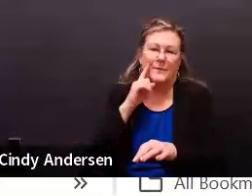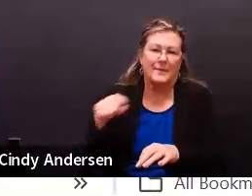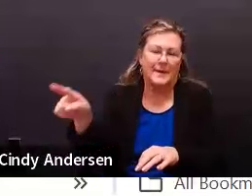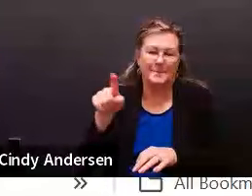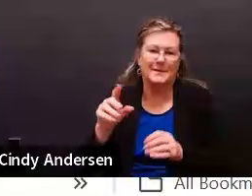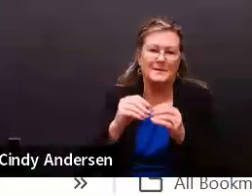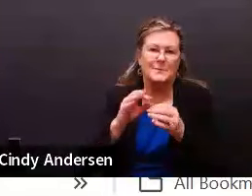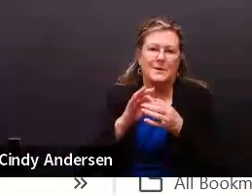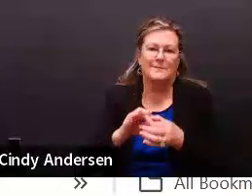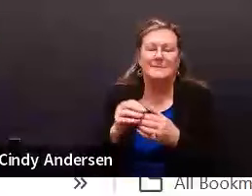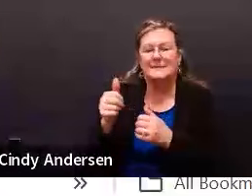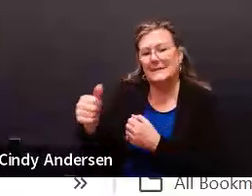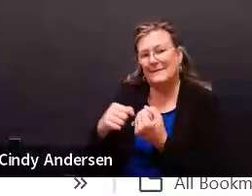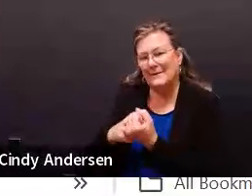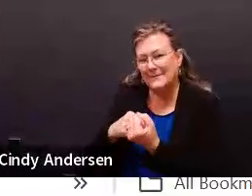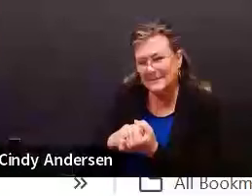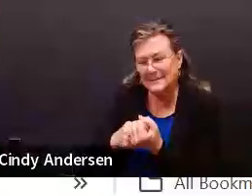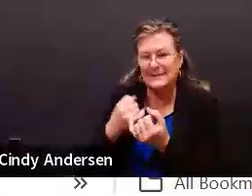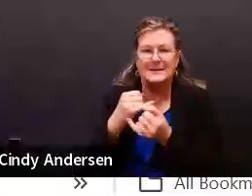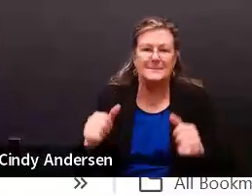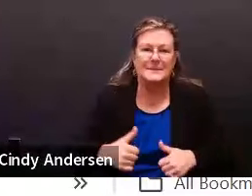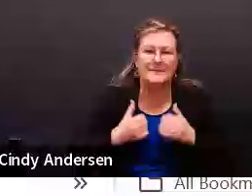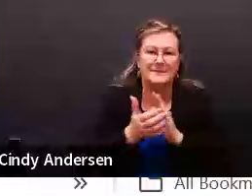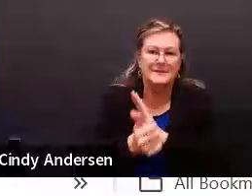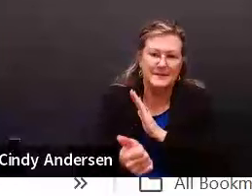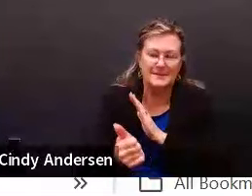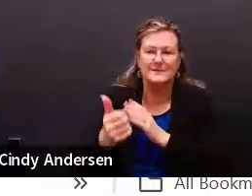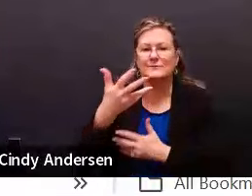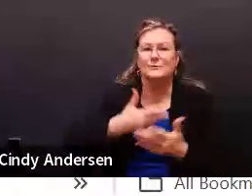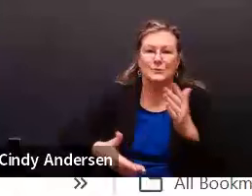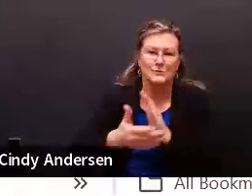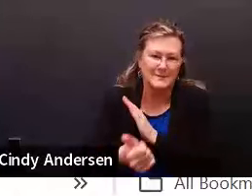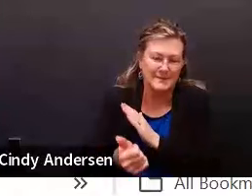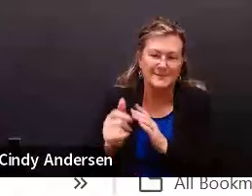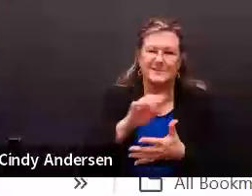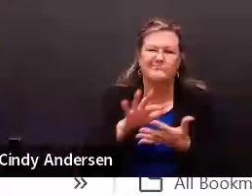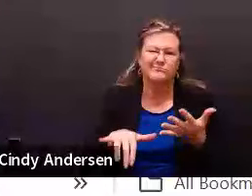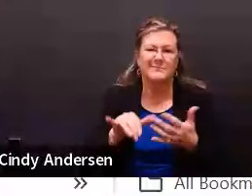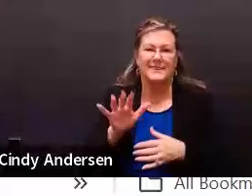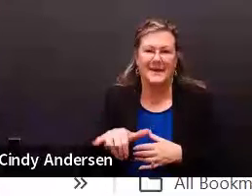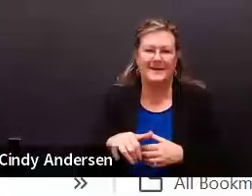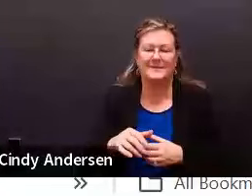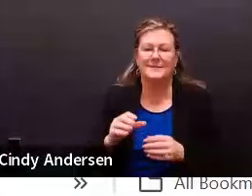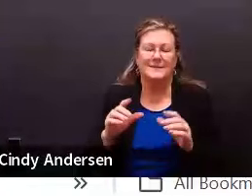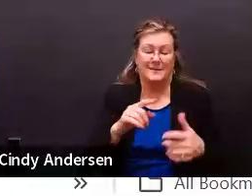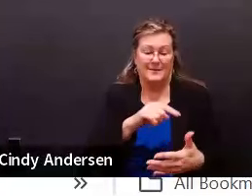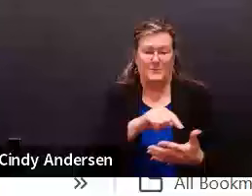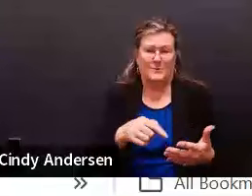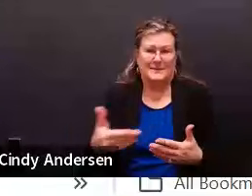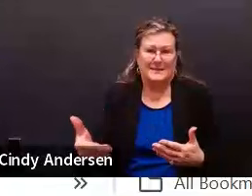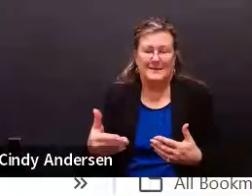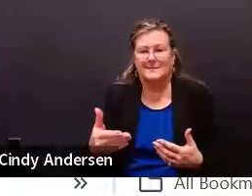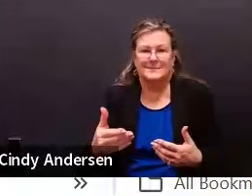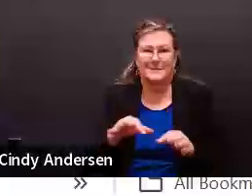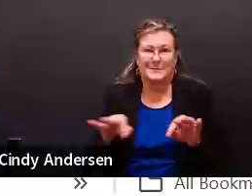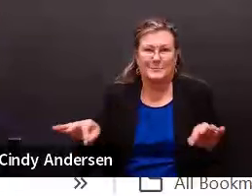about the student's self-advocacy and some of their independent living skills and their social skills and those kinds of things, right? And none of that really, like